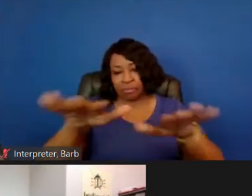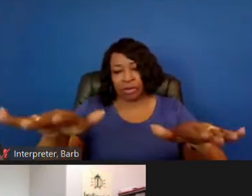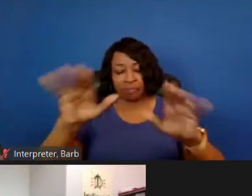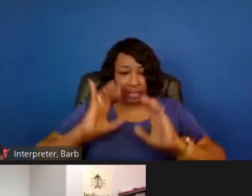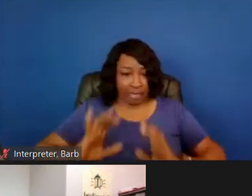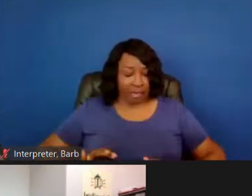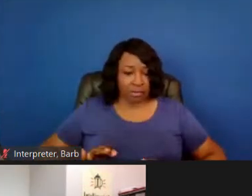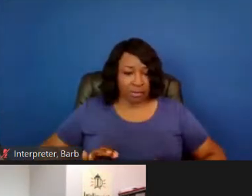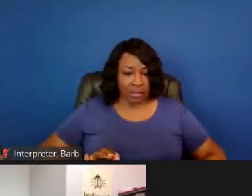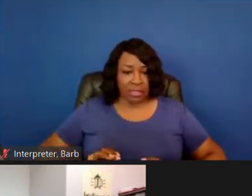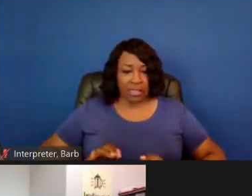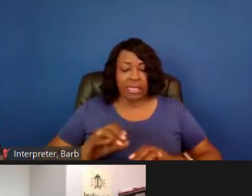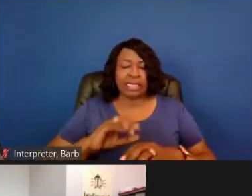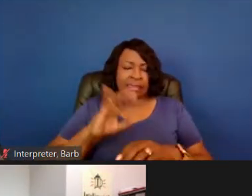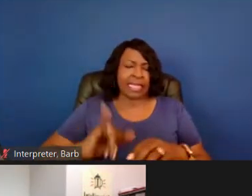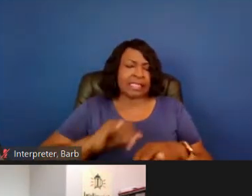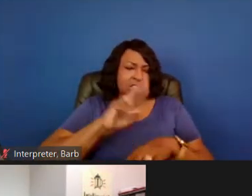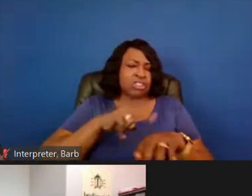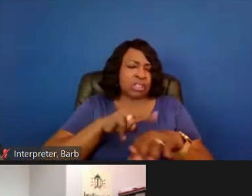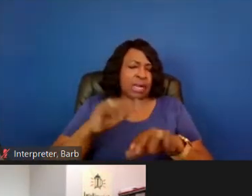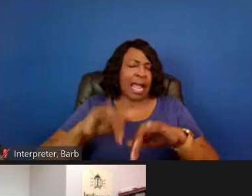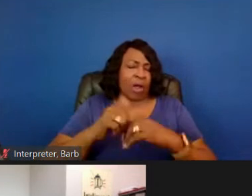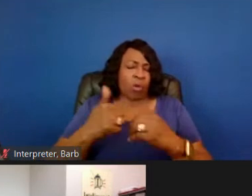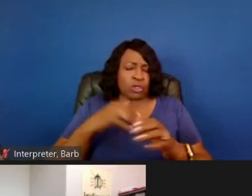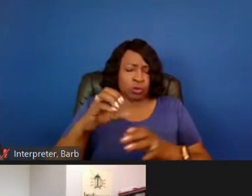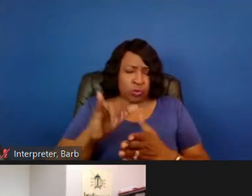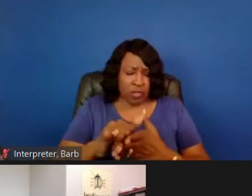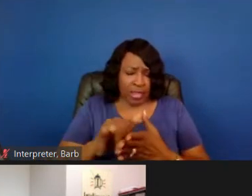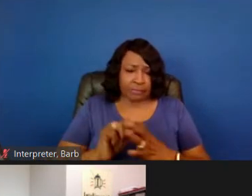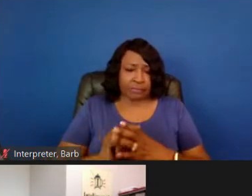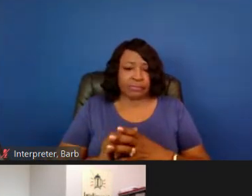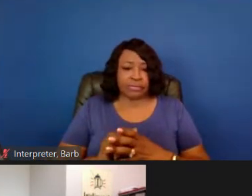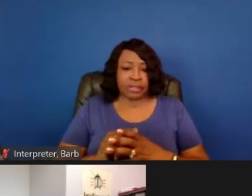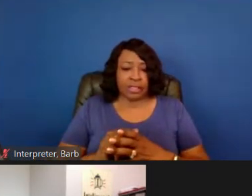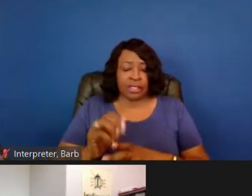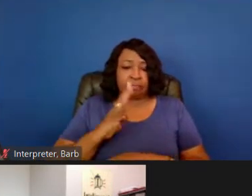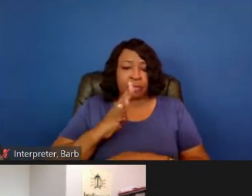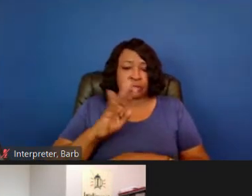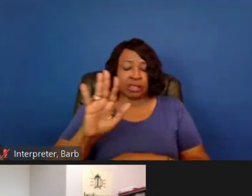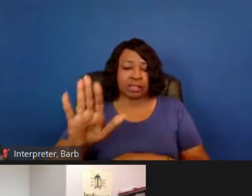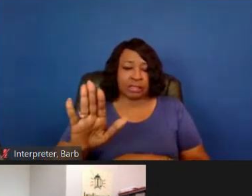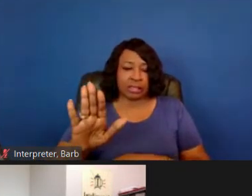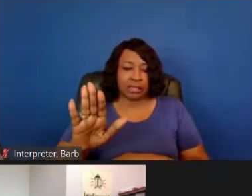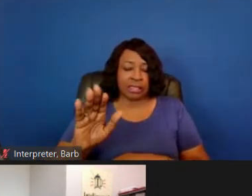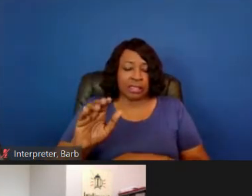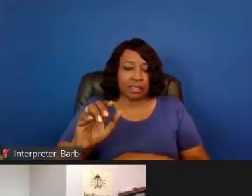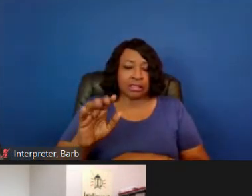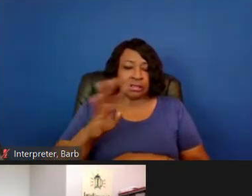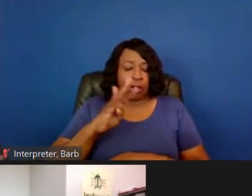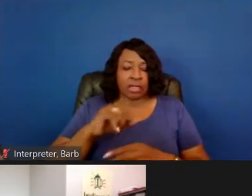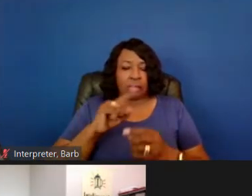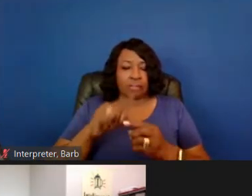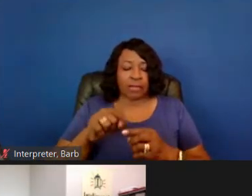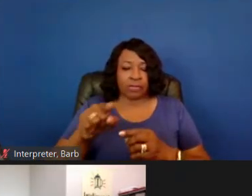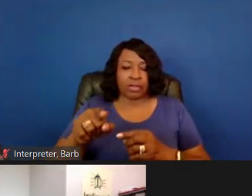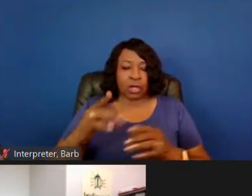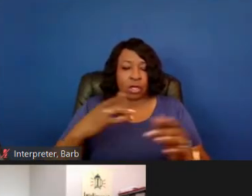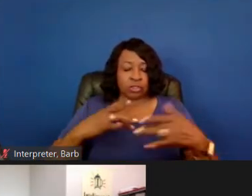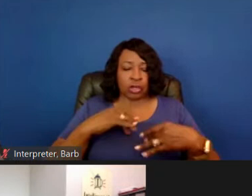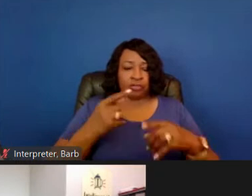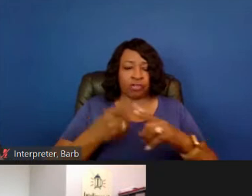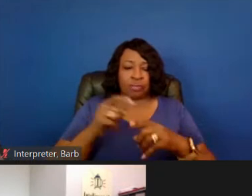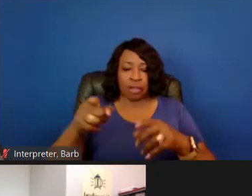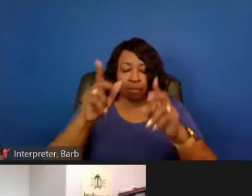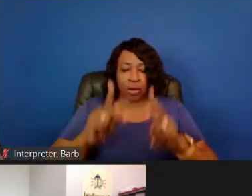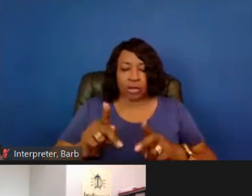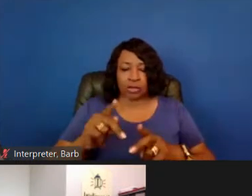I think is typically how we do that, to speak to the concern raised by the person from MOPD. And